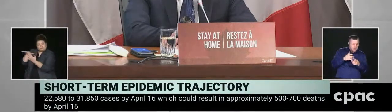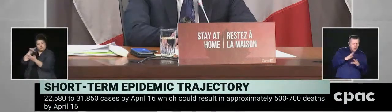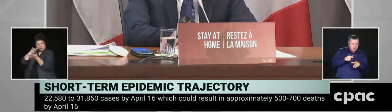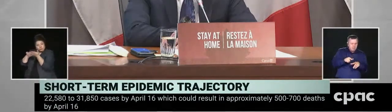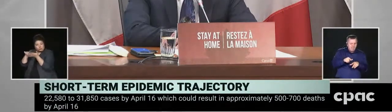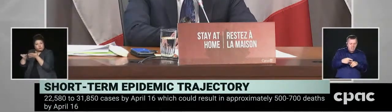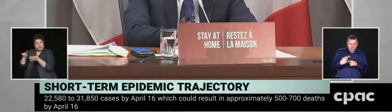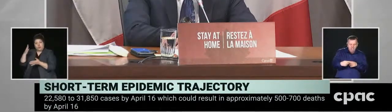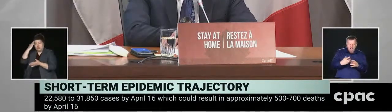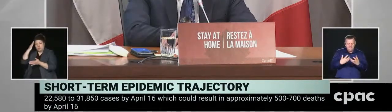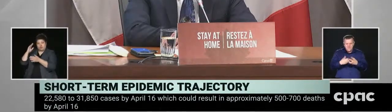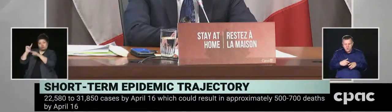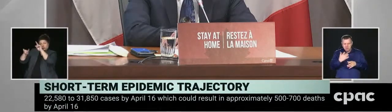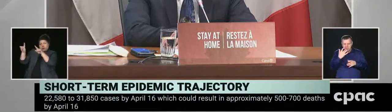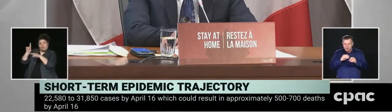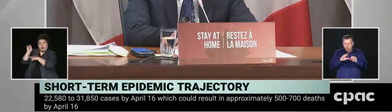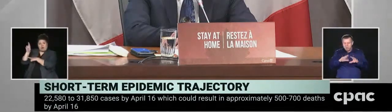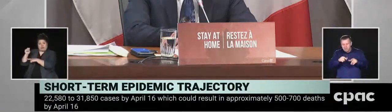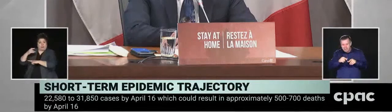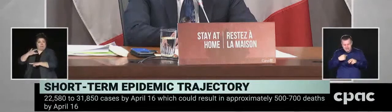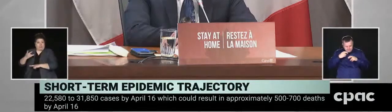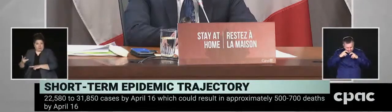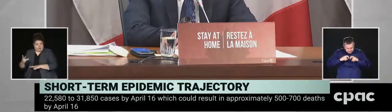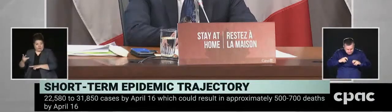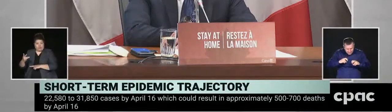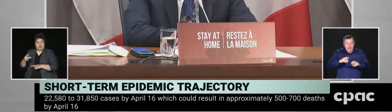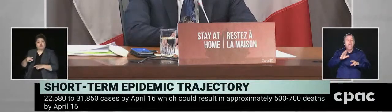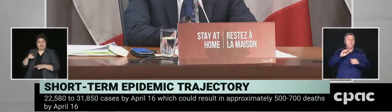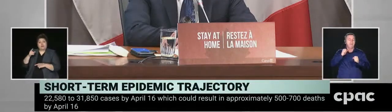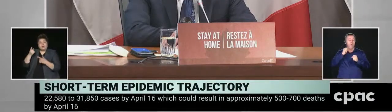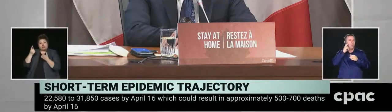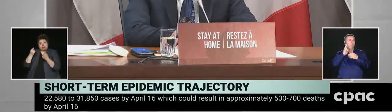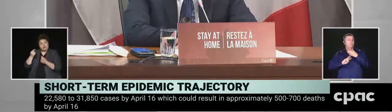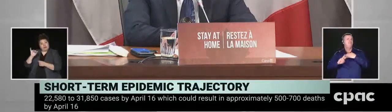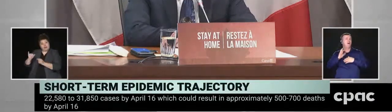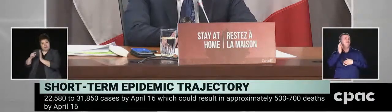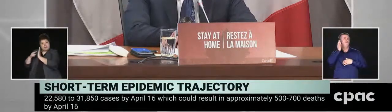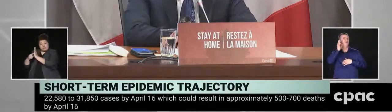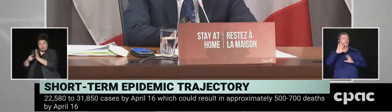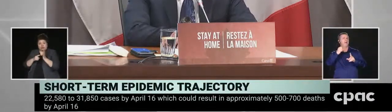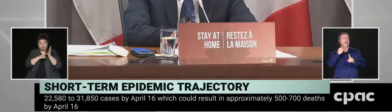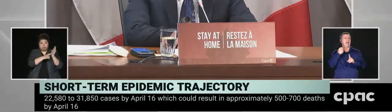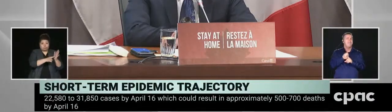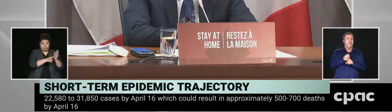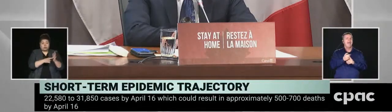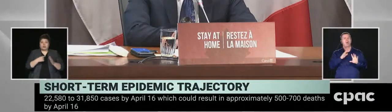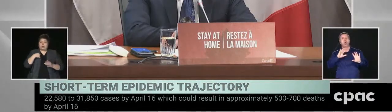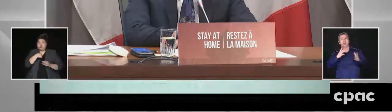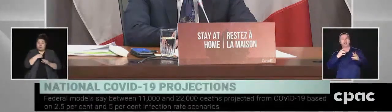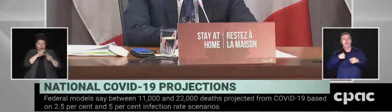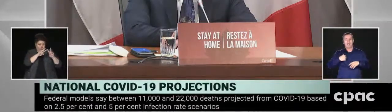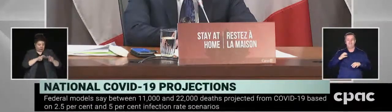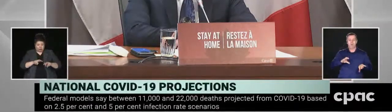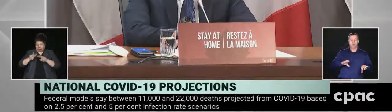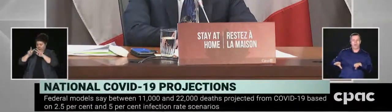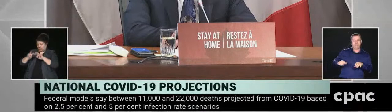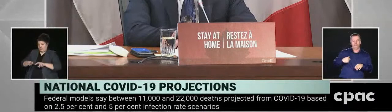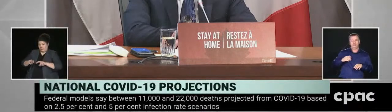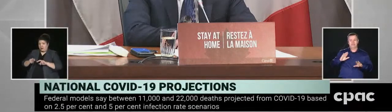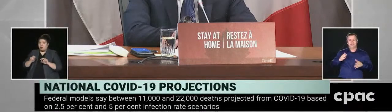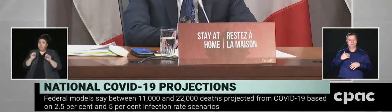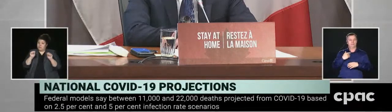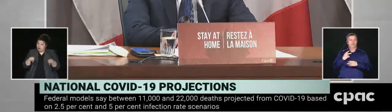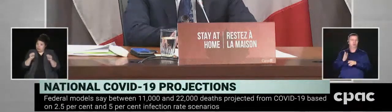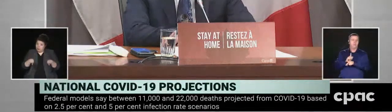examiner différents scénarios et l'impact des mesures prises au fil du temps. Il est important de comprendre que les modèles ont